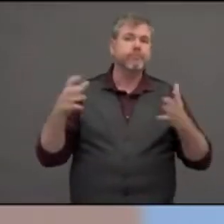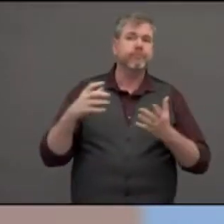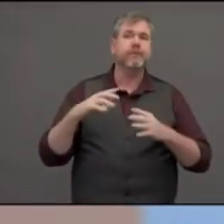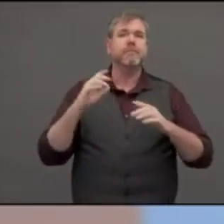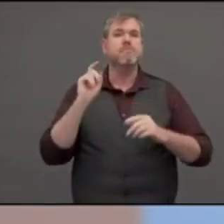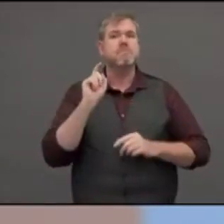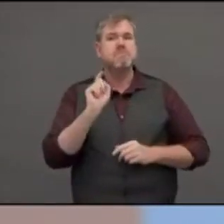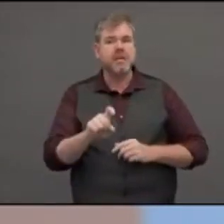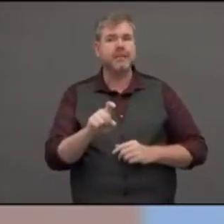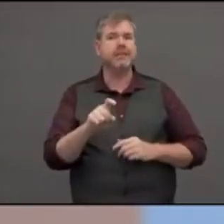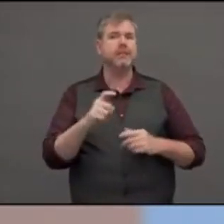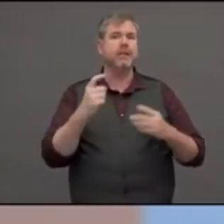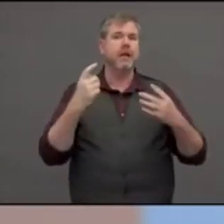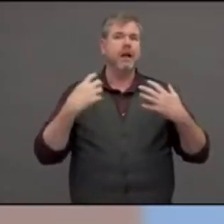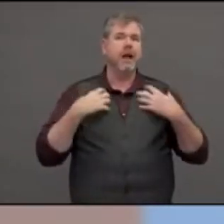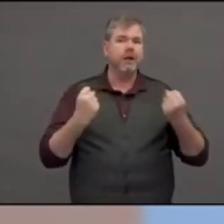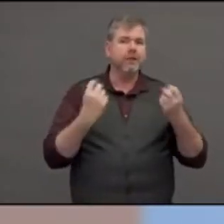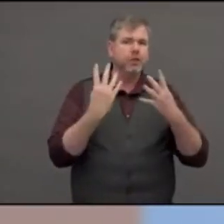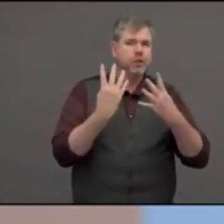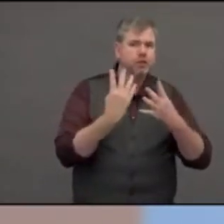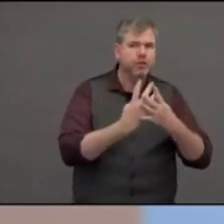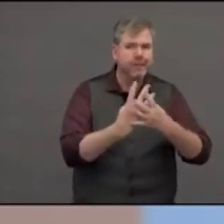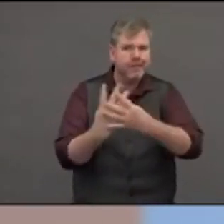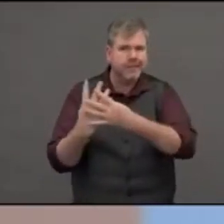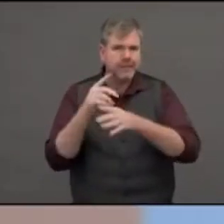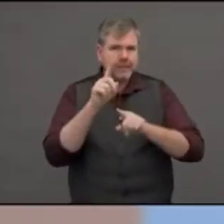symptoms of a fever over